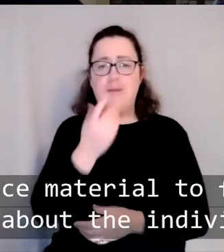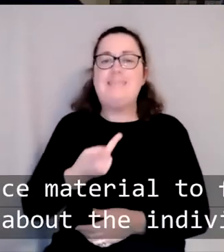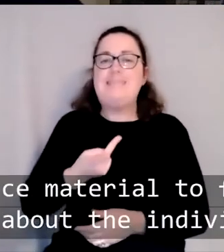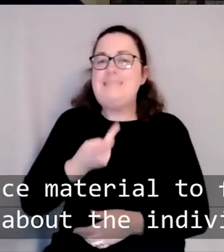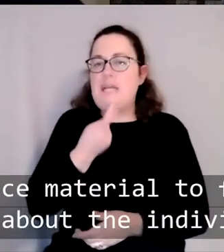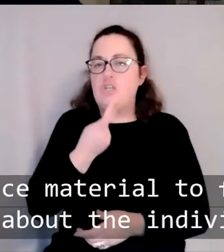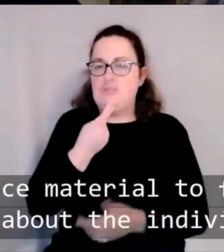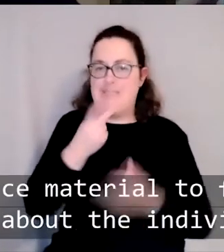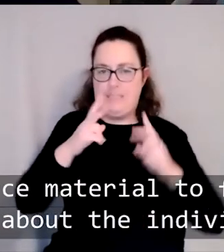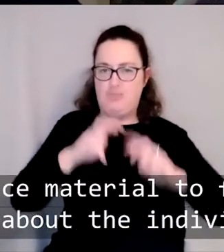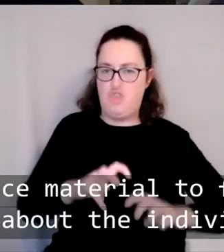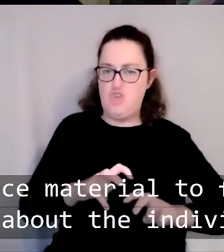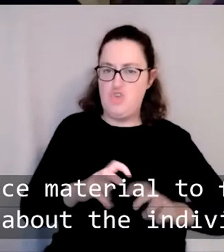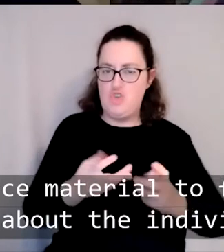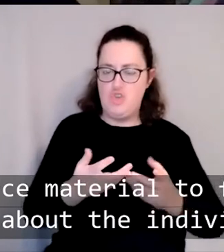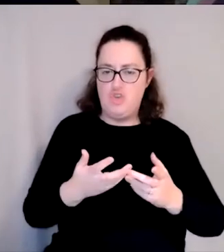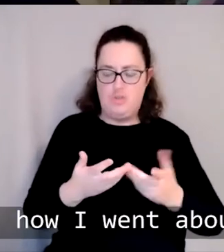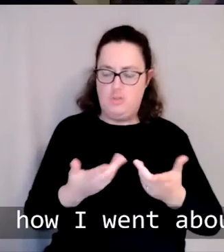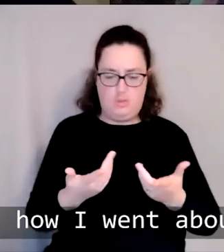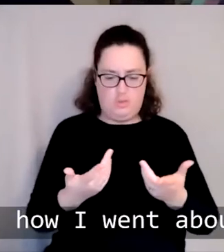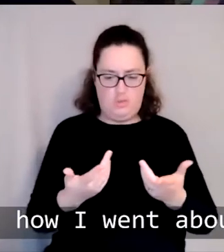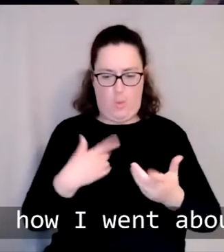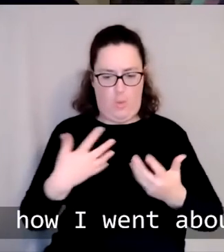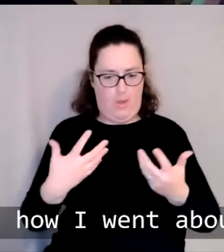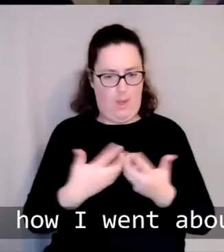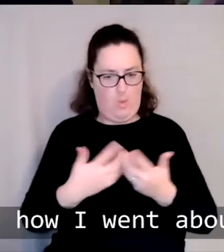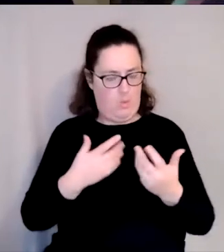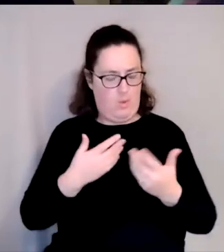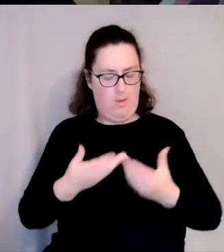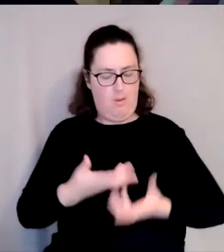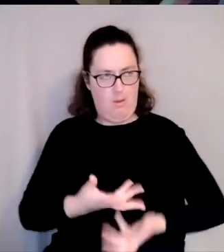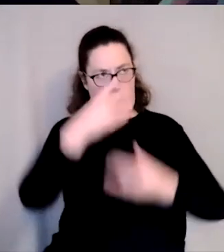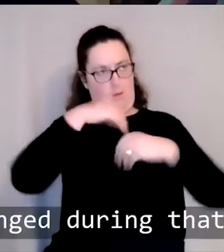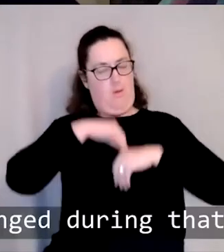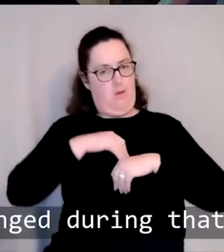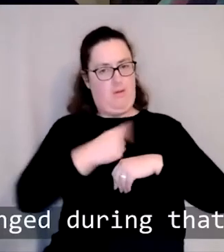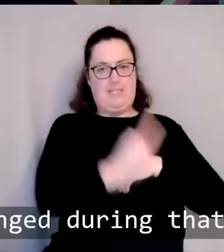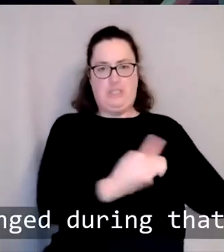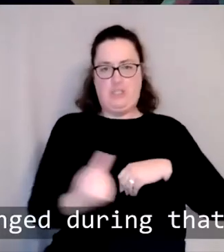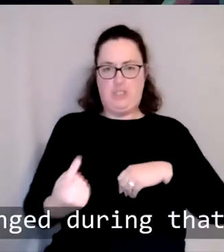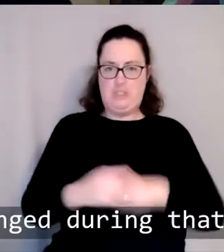source material to form a view about the individuals. That's how I went about it. And